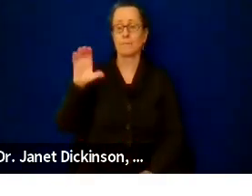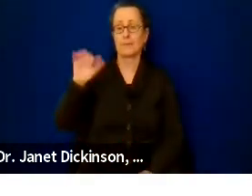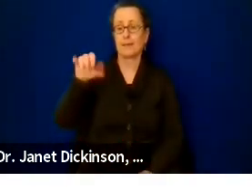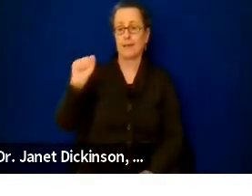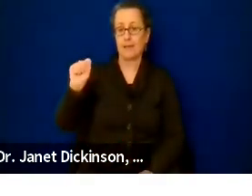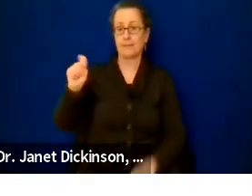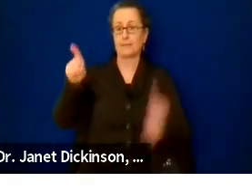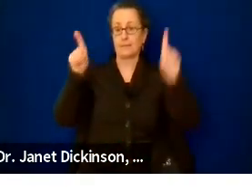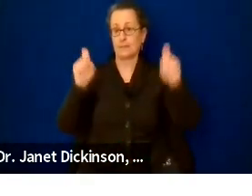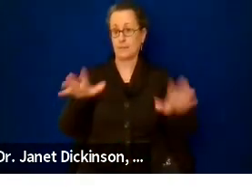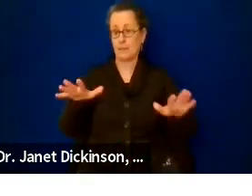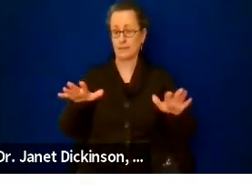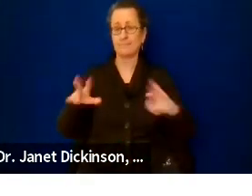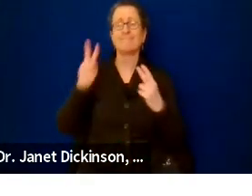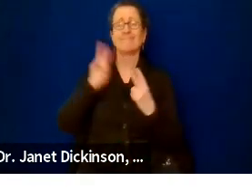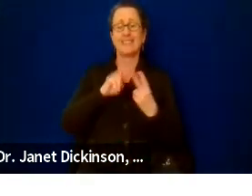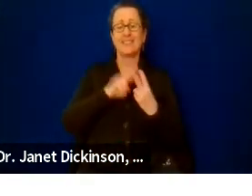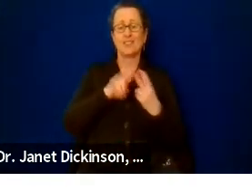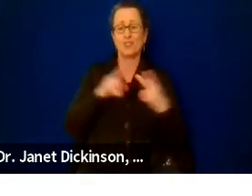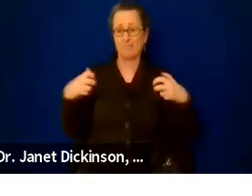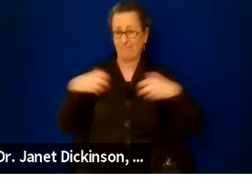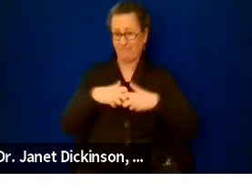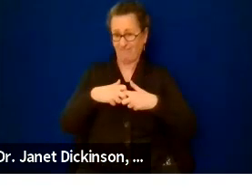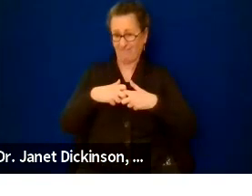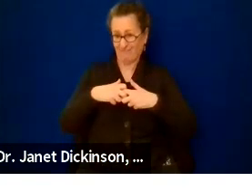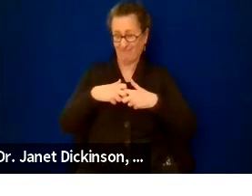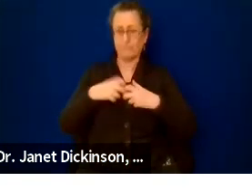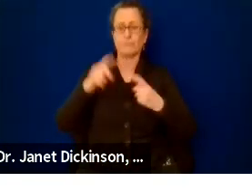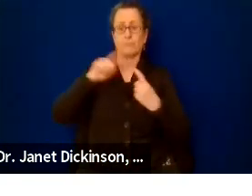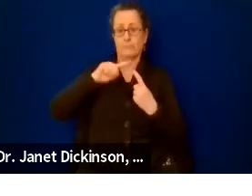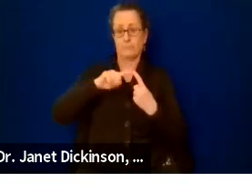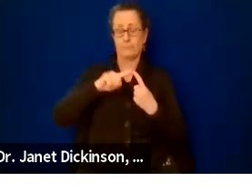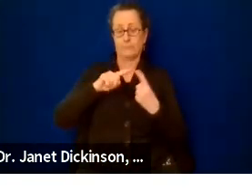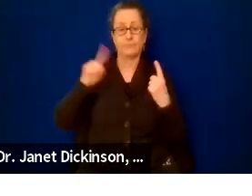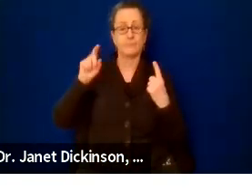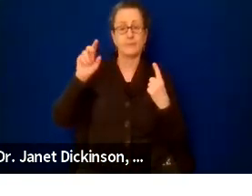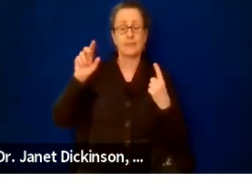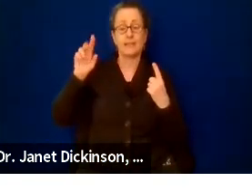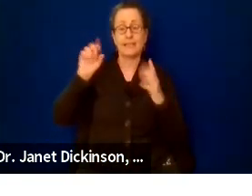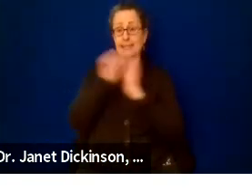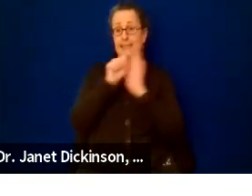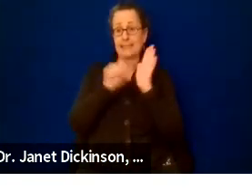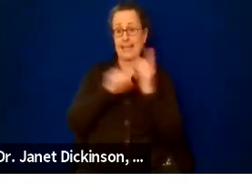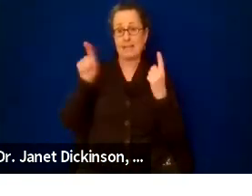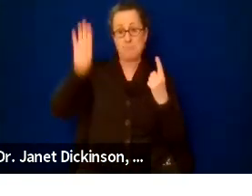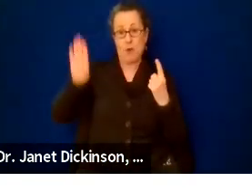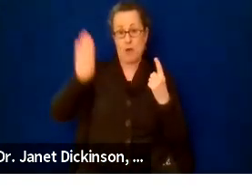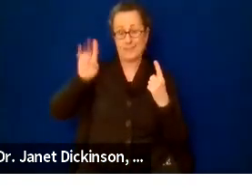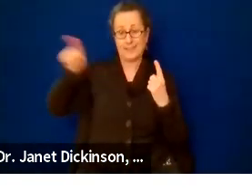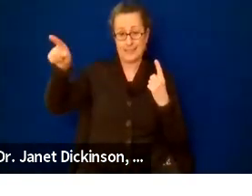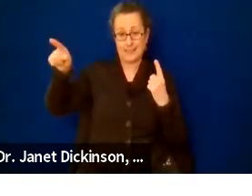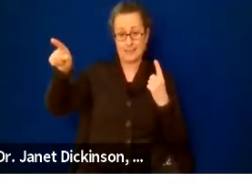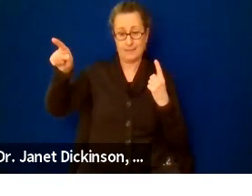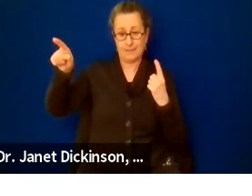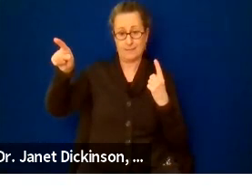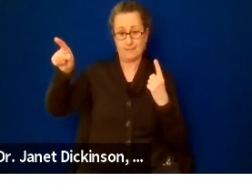there are 2 hurdles that we have to overcome. One is at the state level on Beacon Hill. MCAS testing